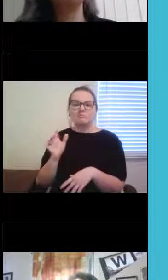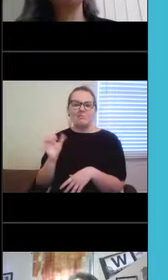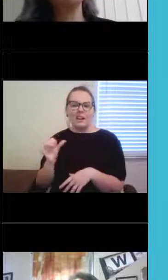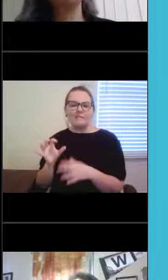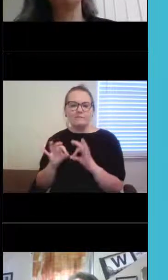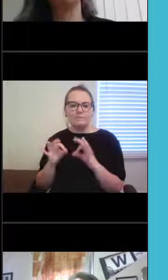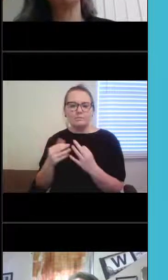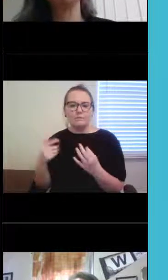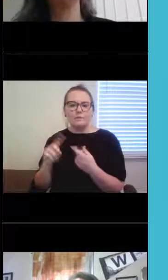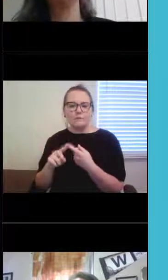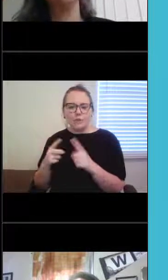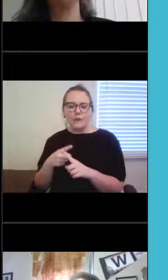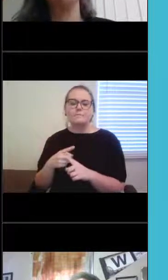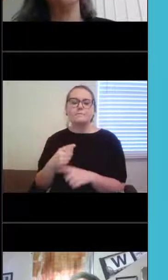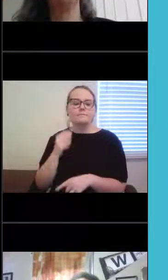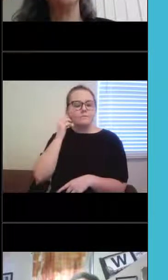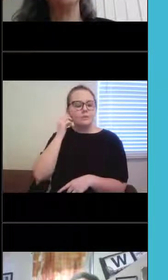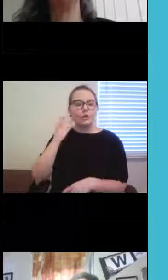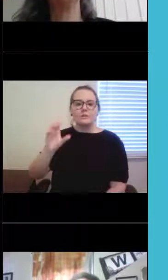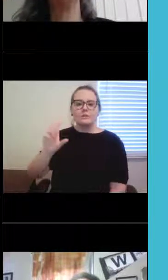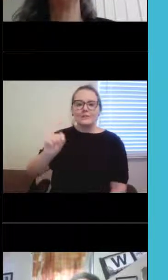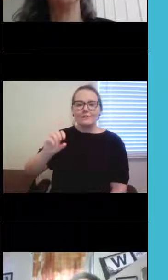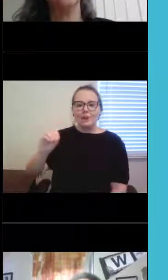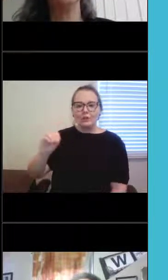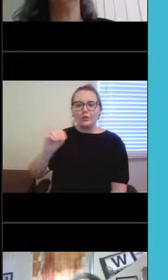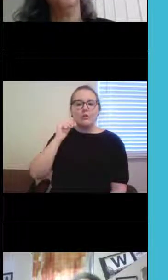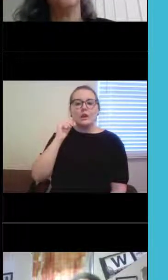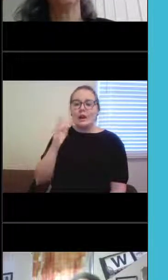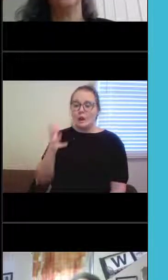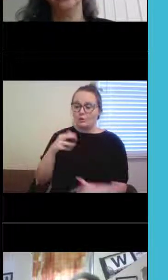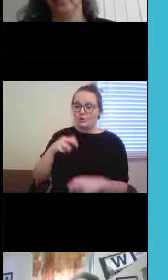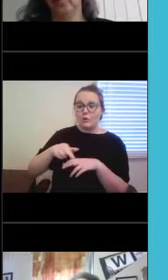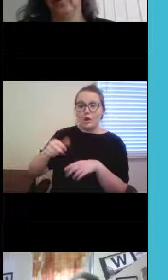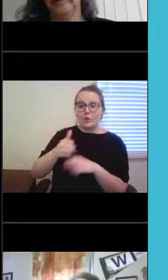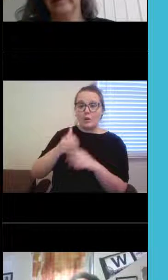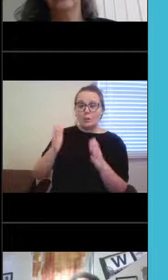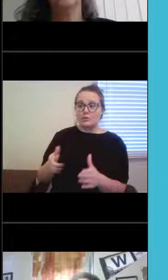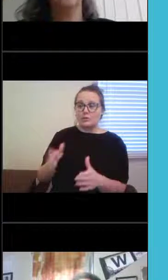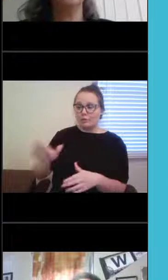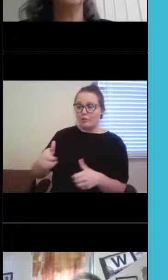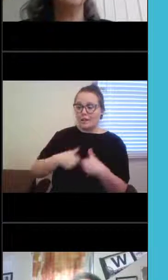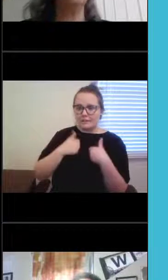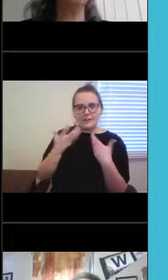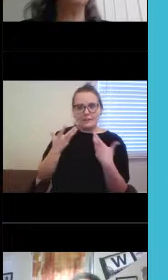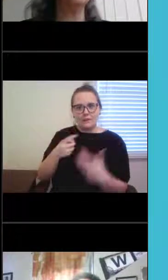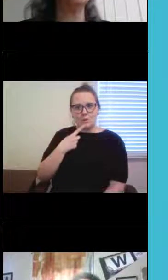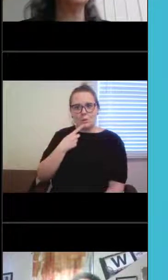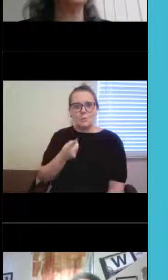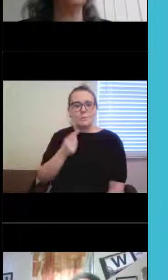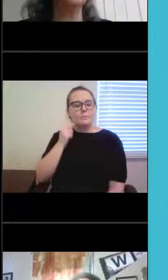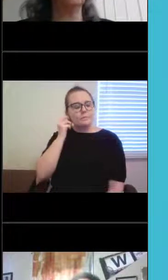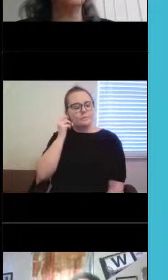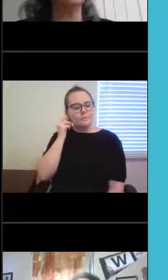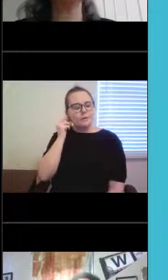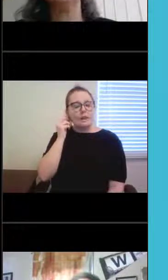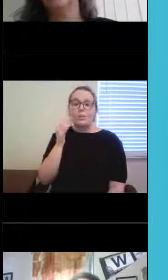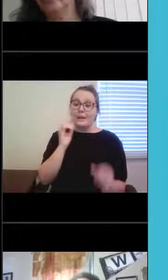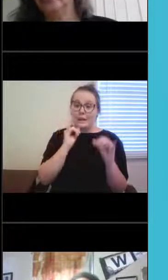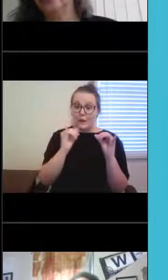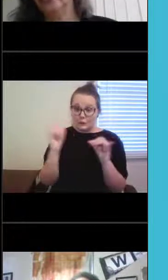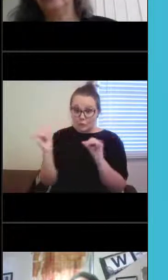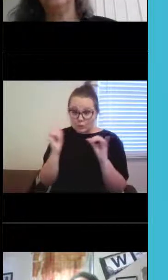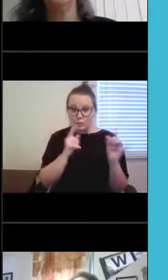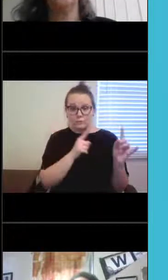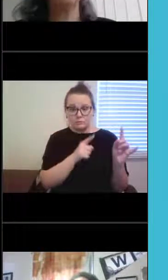we asked them also to refer us to another person in their life that they had told. And we basically interviewed survivors and